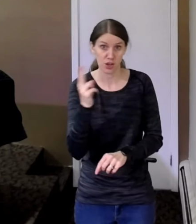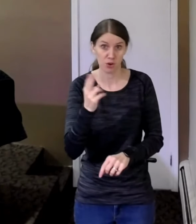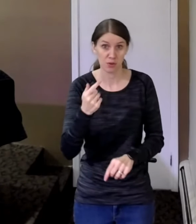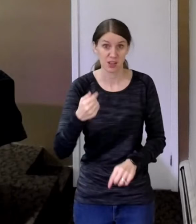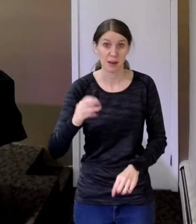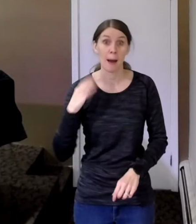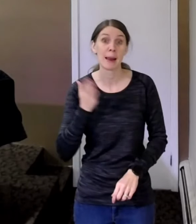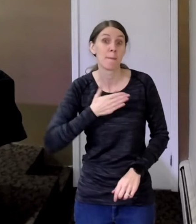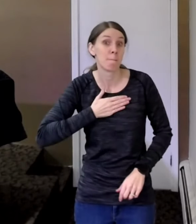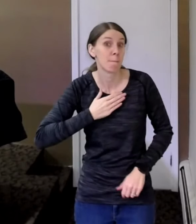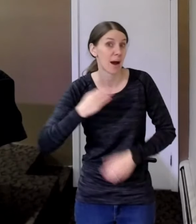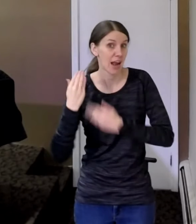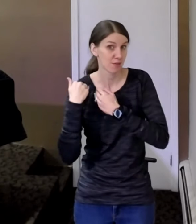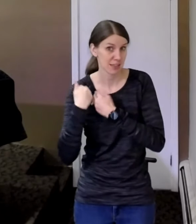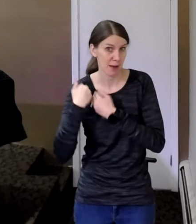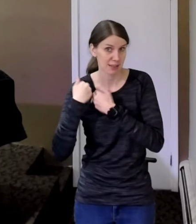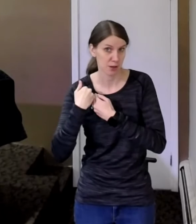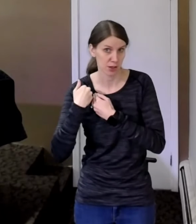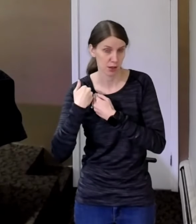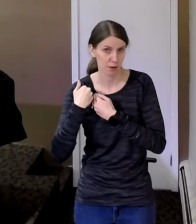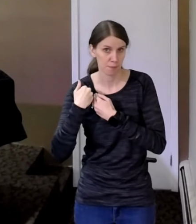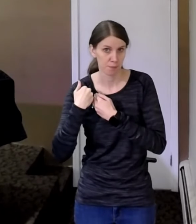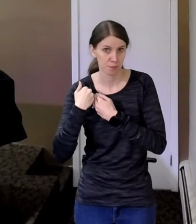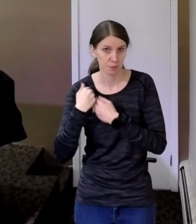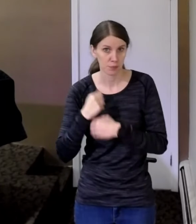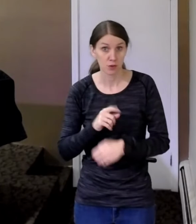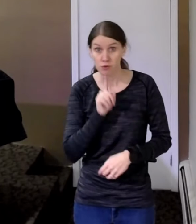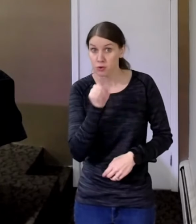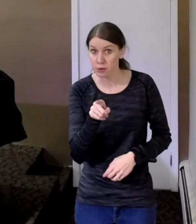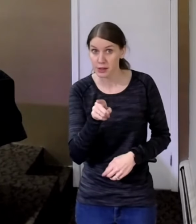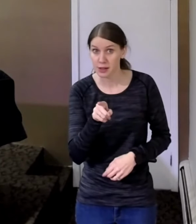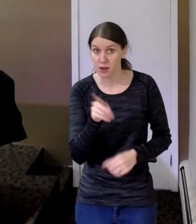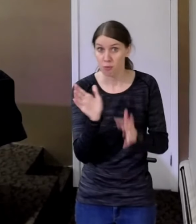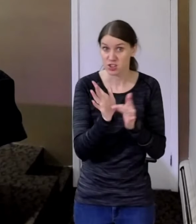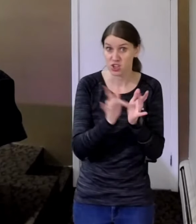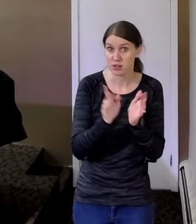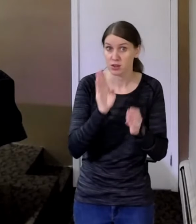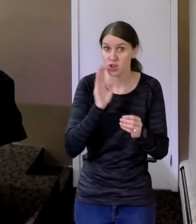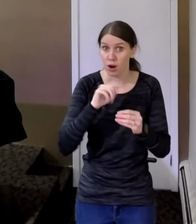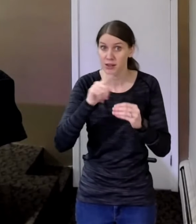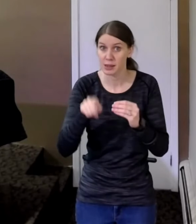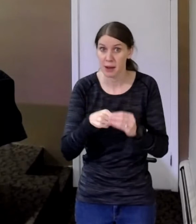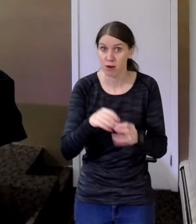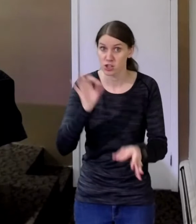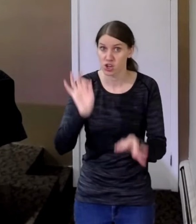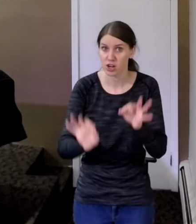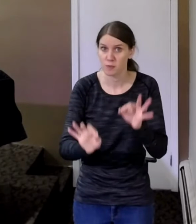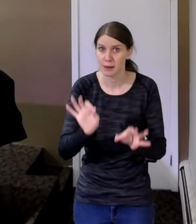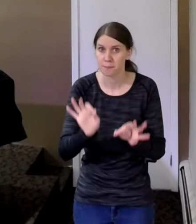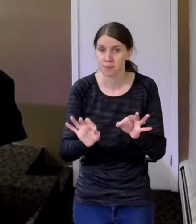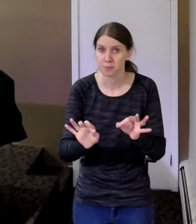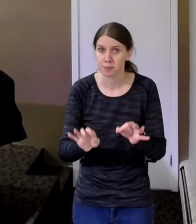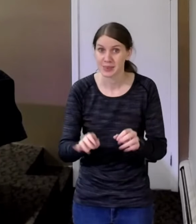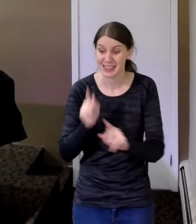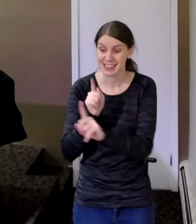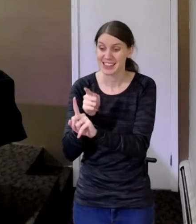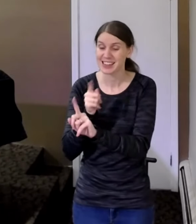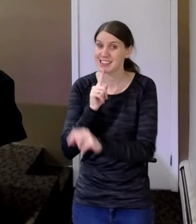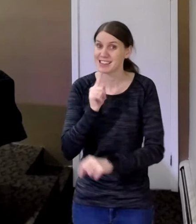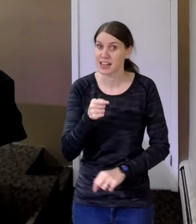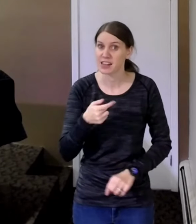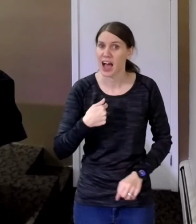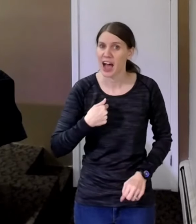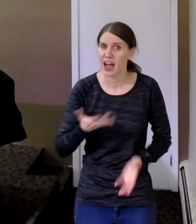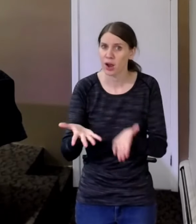me. As a matter of fact, when Jesus talks about judgment, he says, I